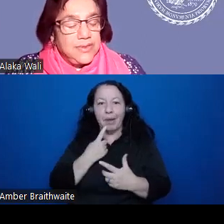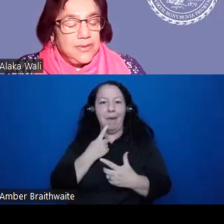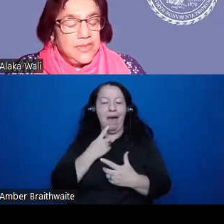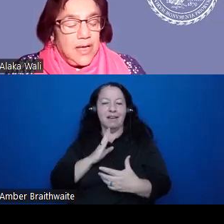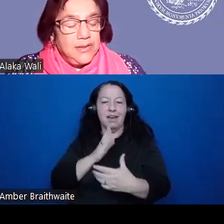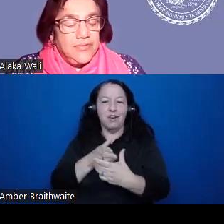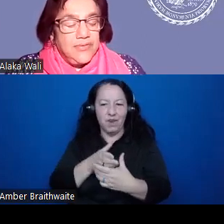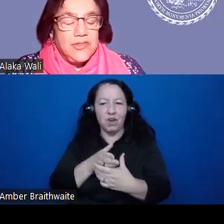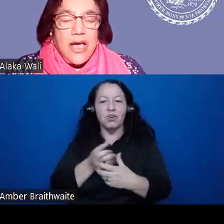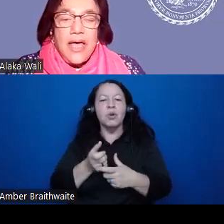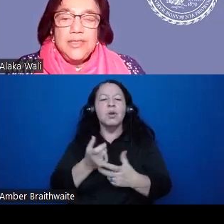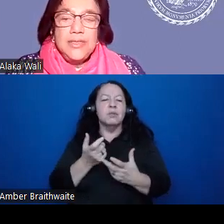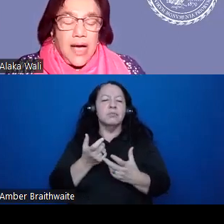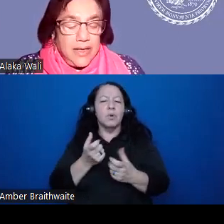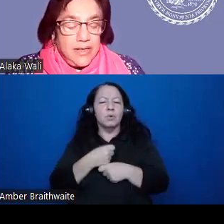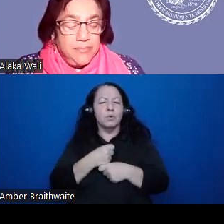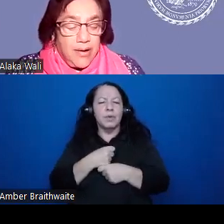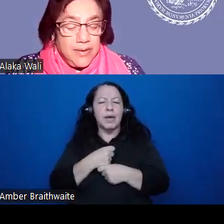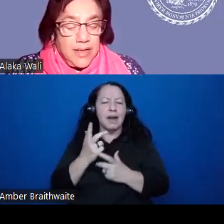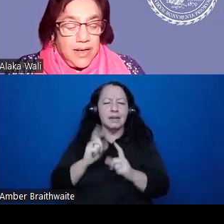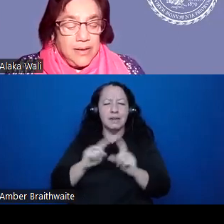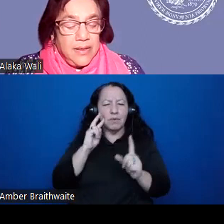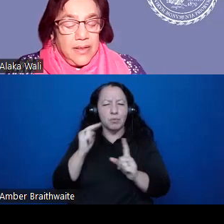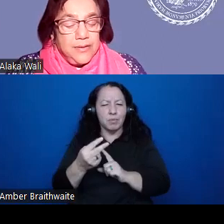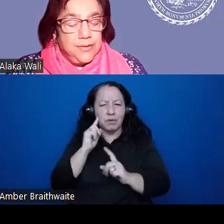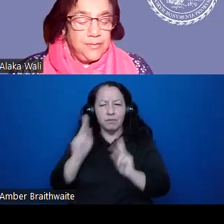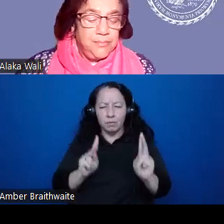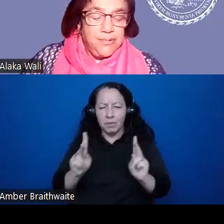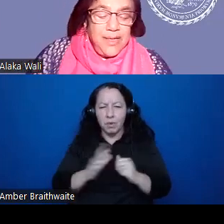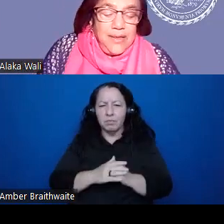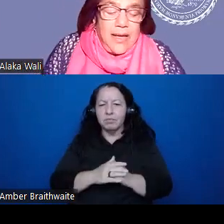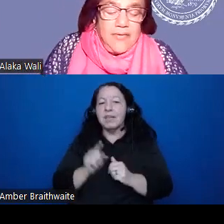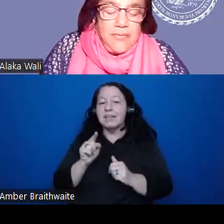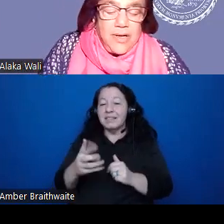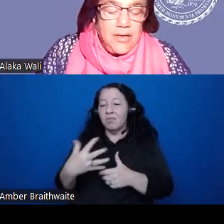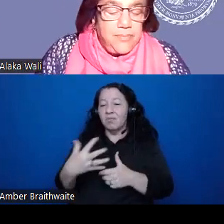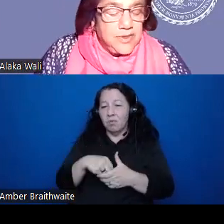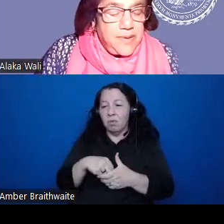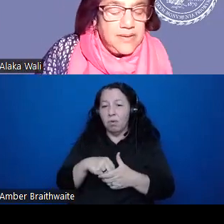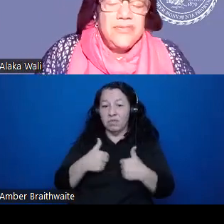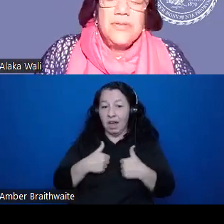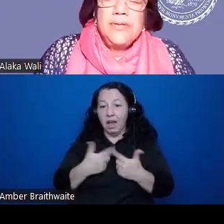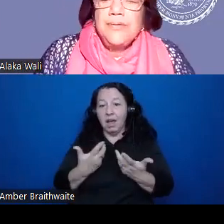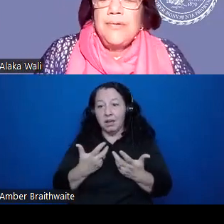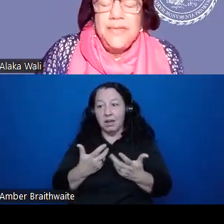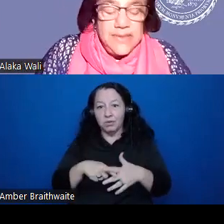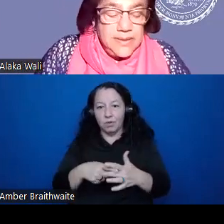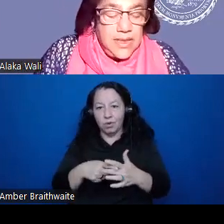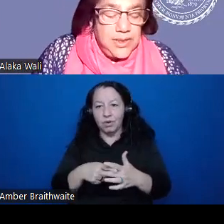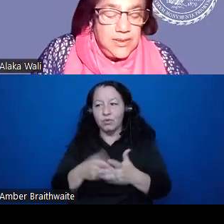intervention was a result of a strategy I had embarked on to bring Native American perspectives into the